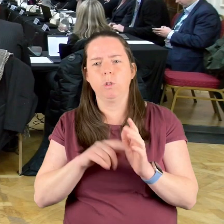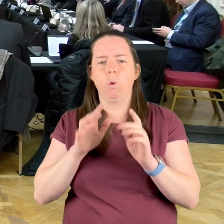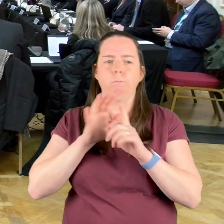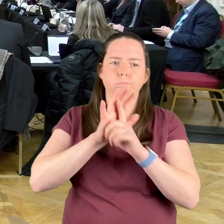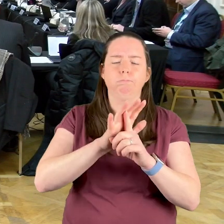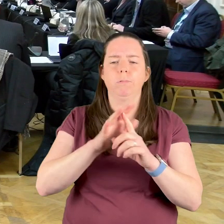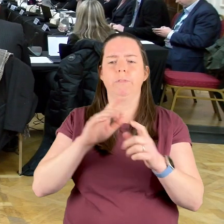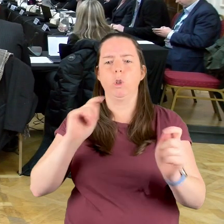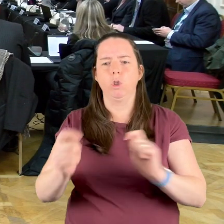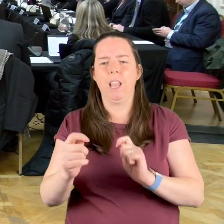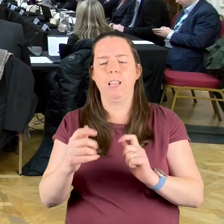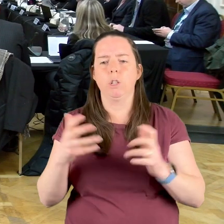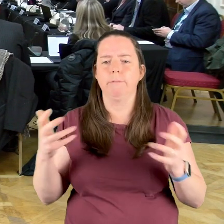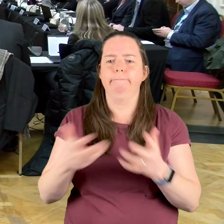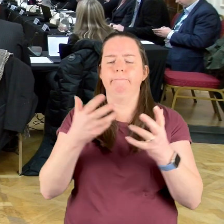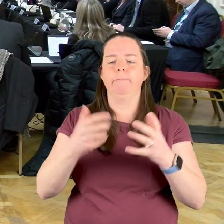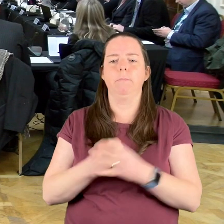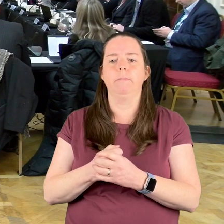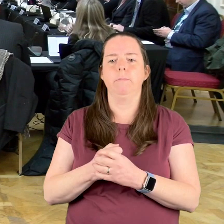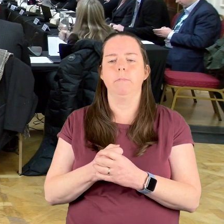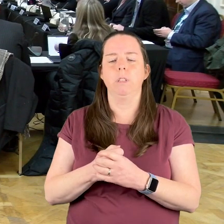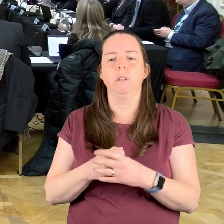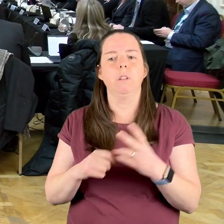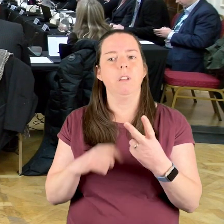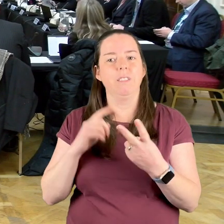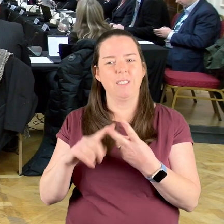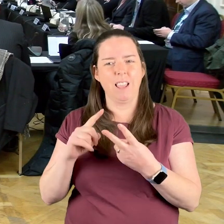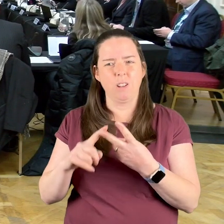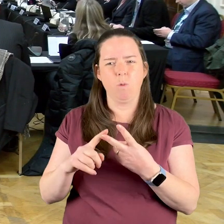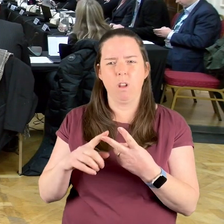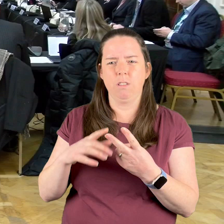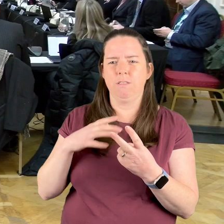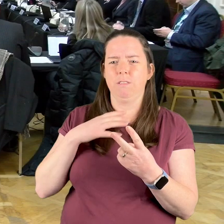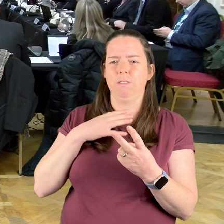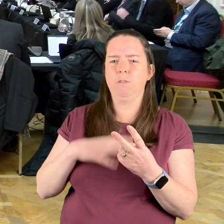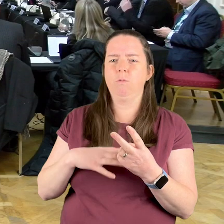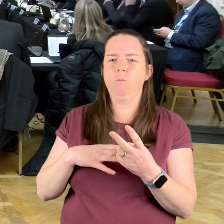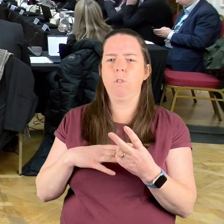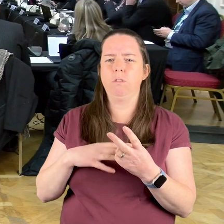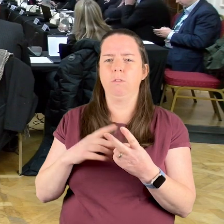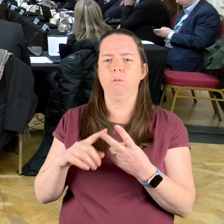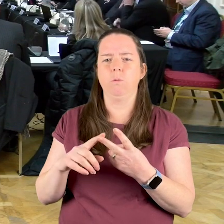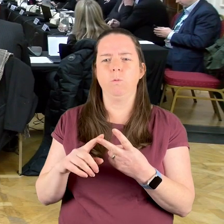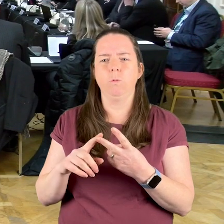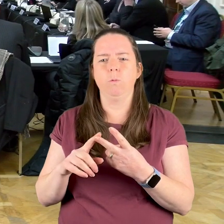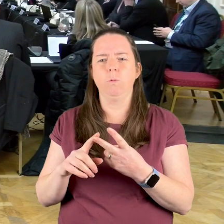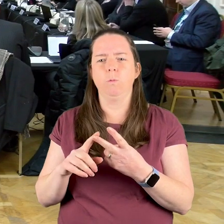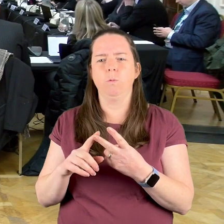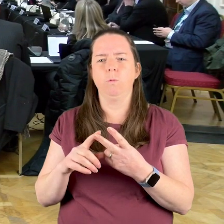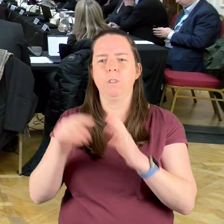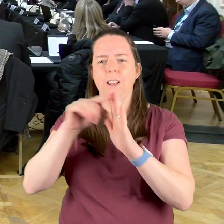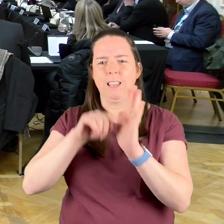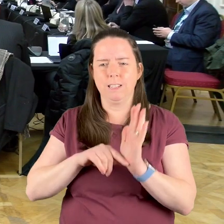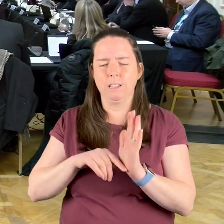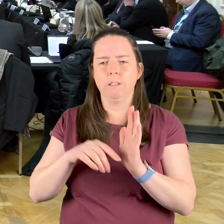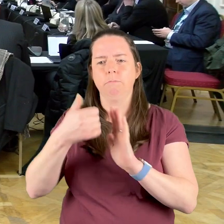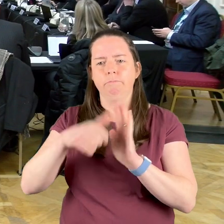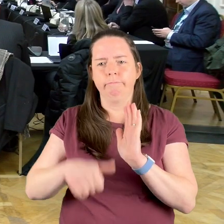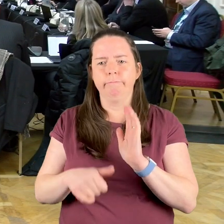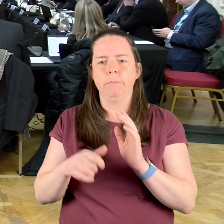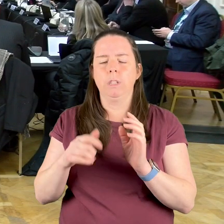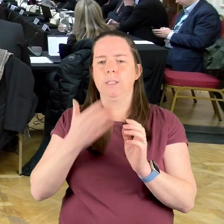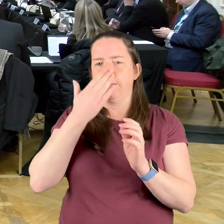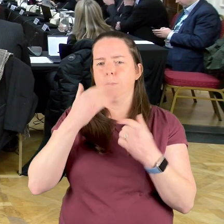those rules or pushing for change. The second one I'd just like to list, which it seems to me is important to several of